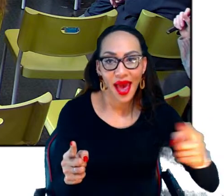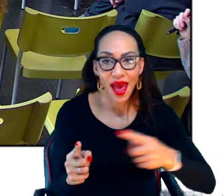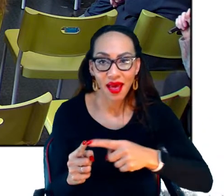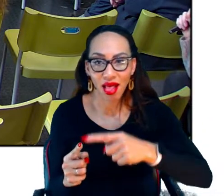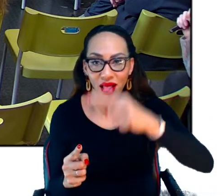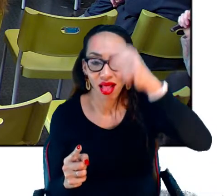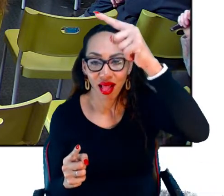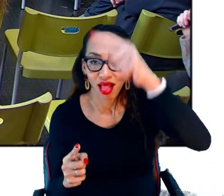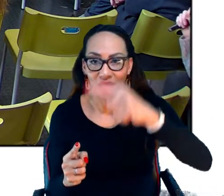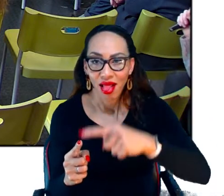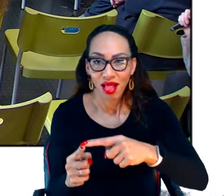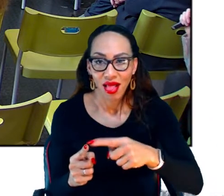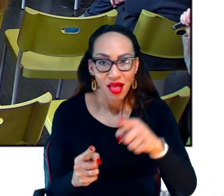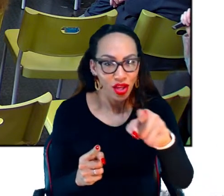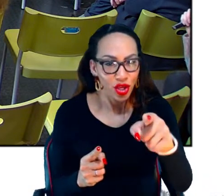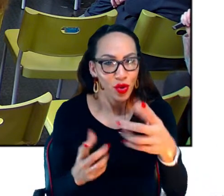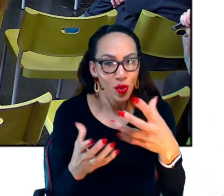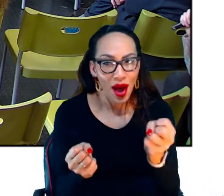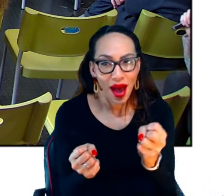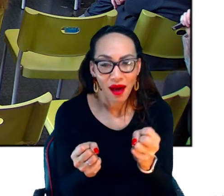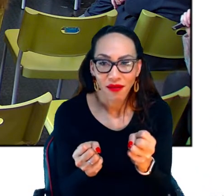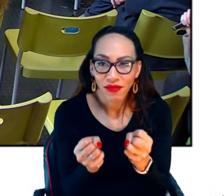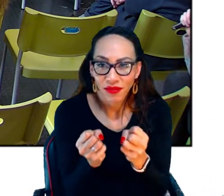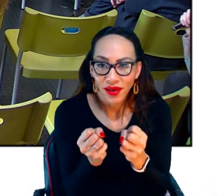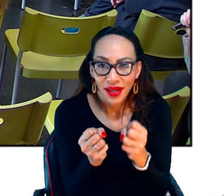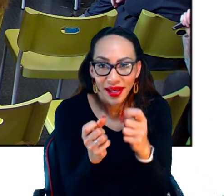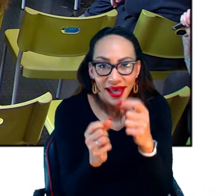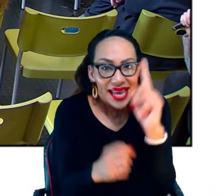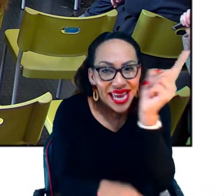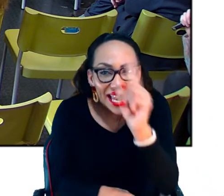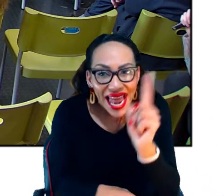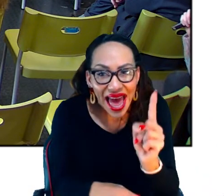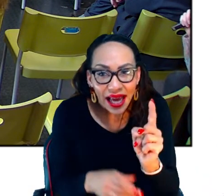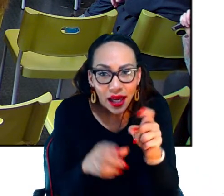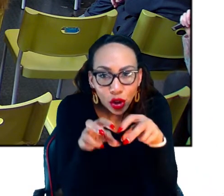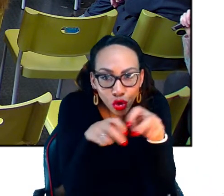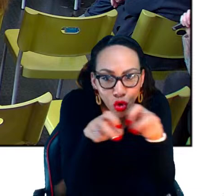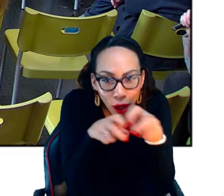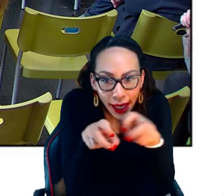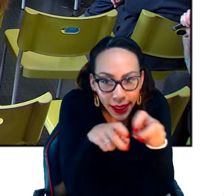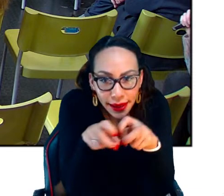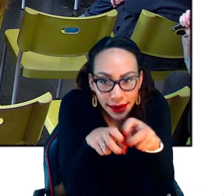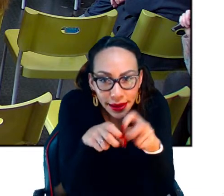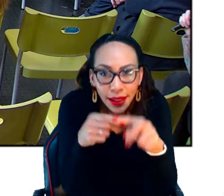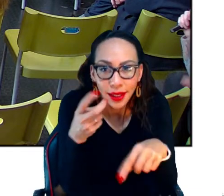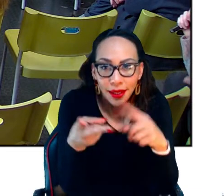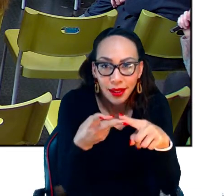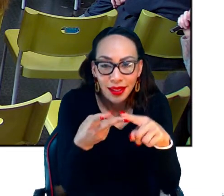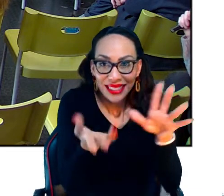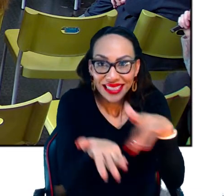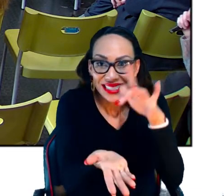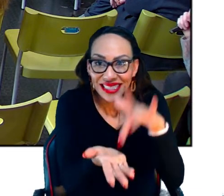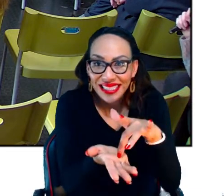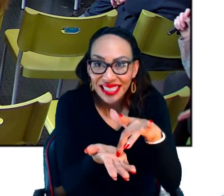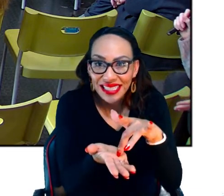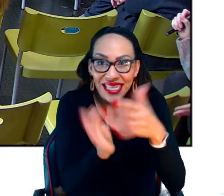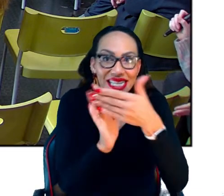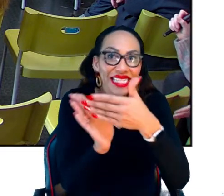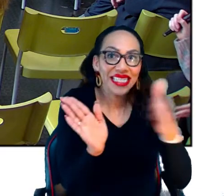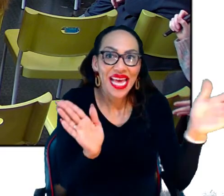sort of cityscapes. And I was wondering if you've thought about scale in the form of like